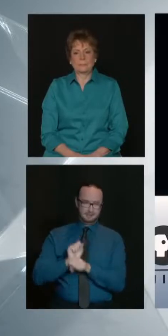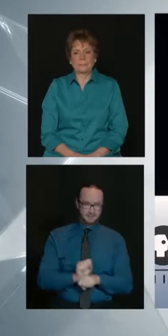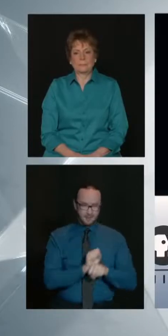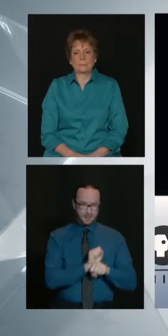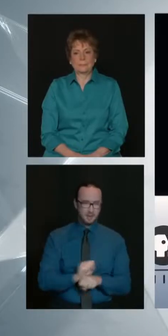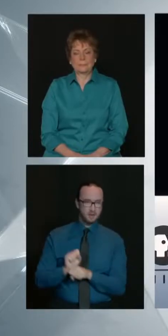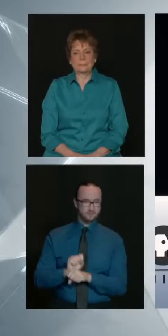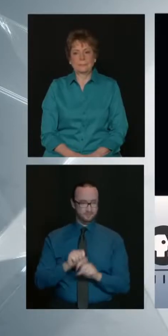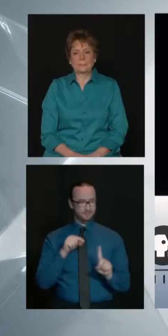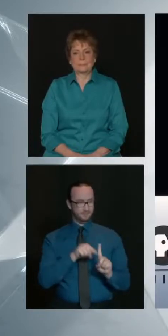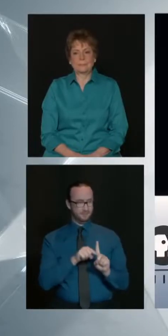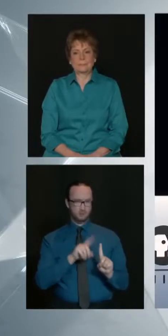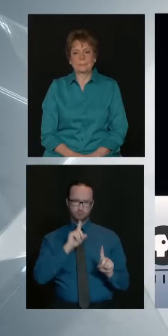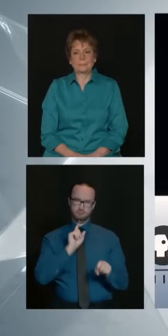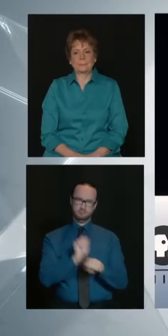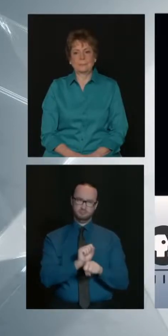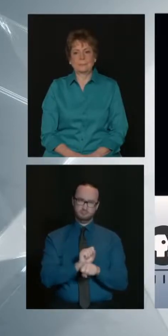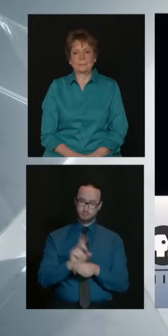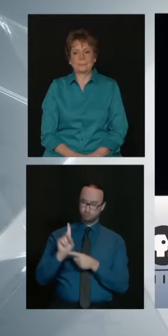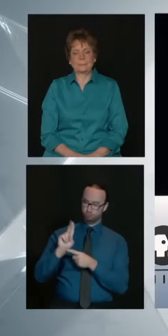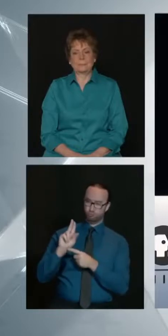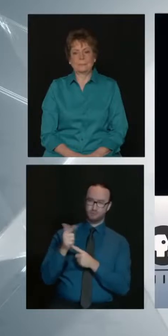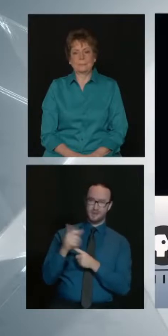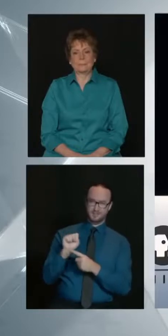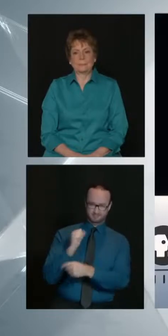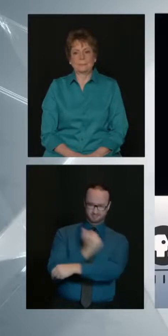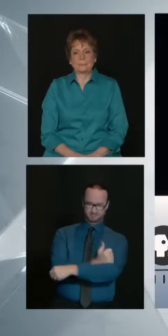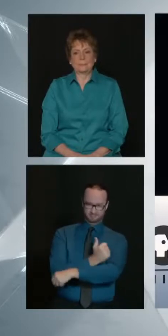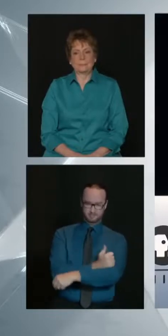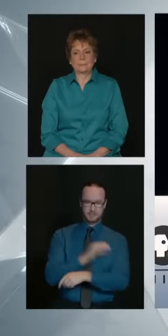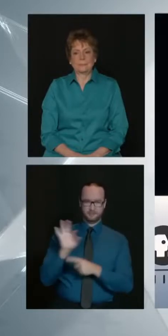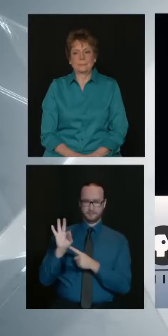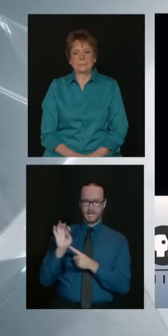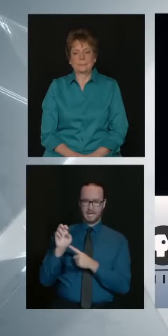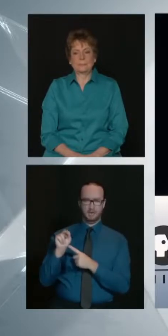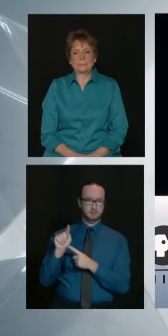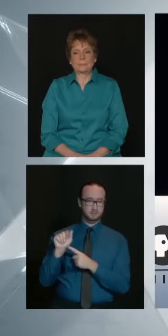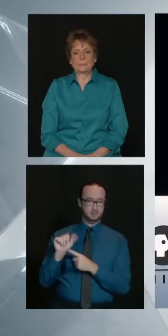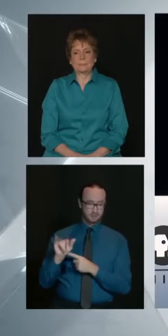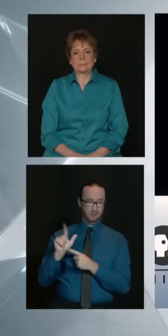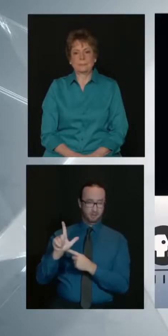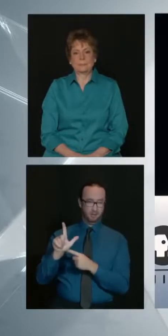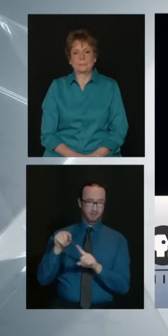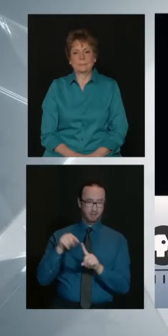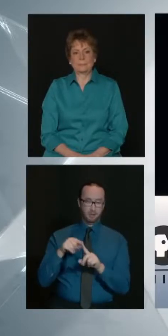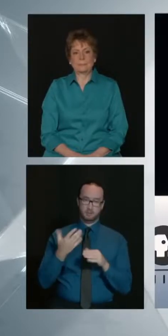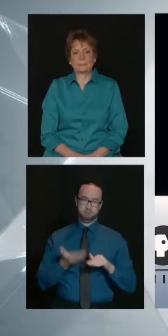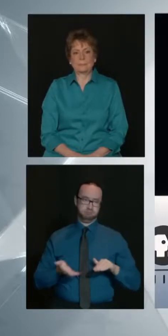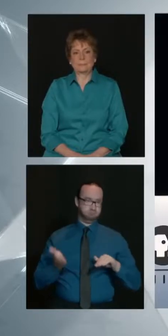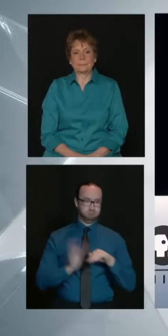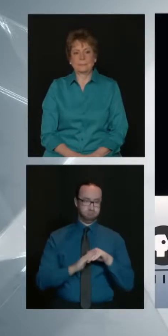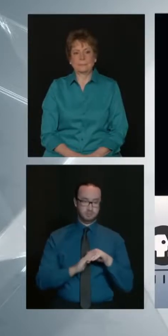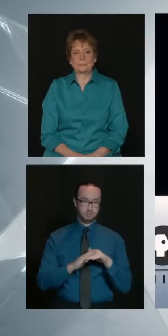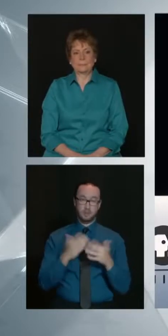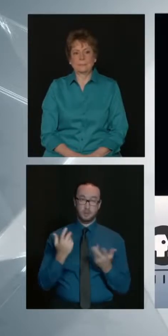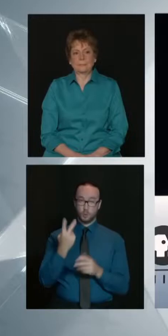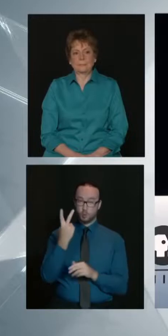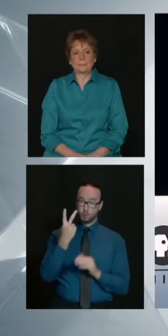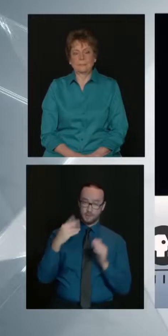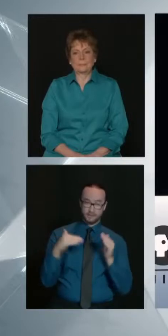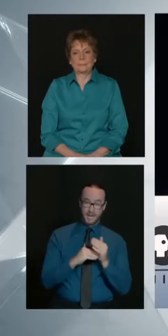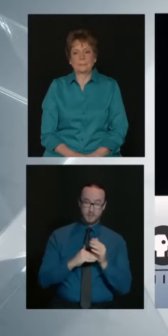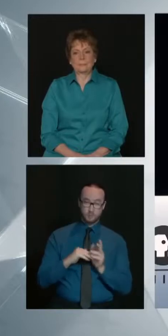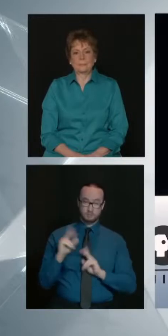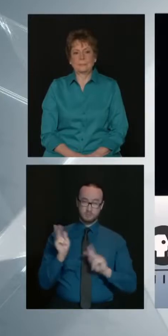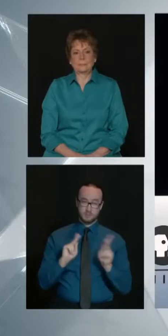through. It's killing kids. We're losing 2,000 Arizonans every year to fentanyl. This stuff is poison. It's coming right there